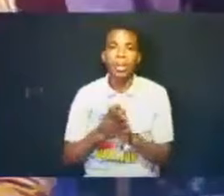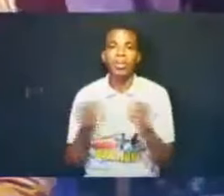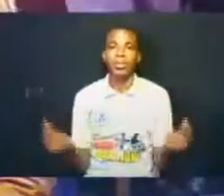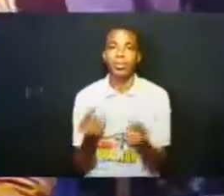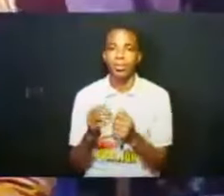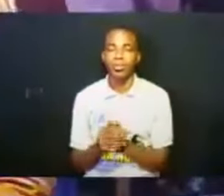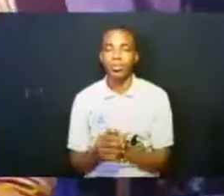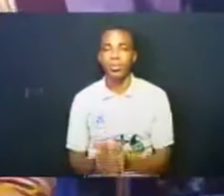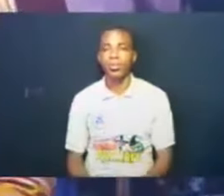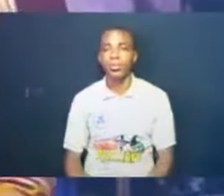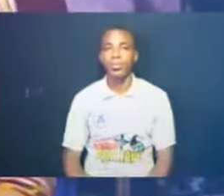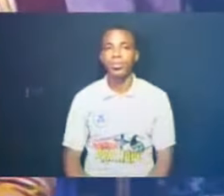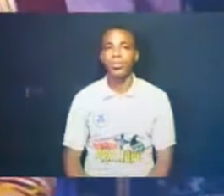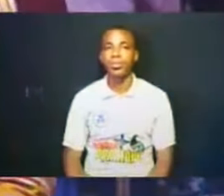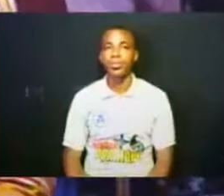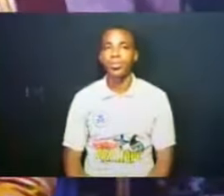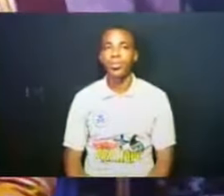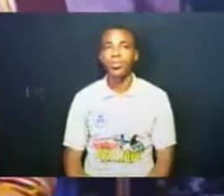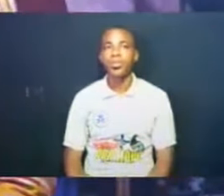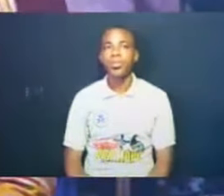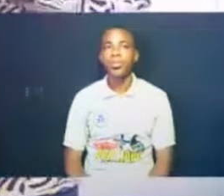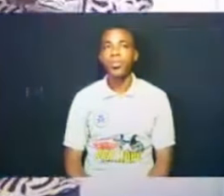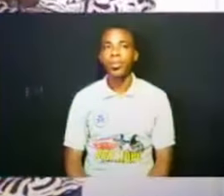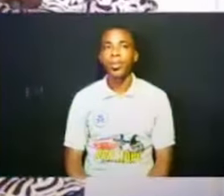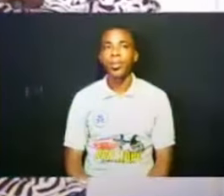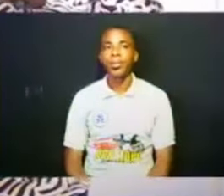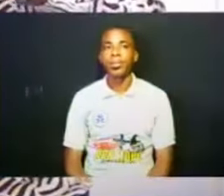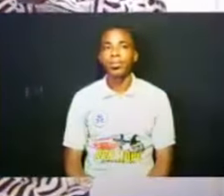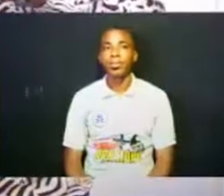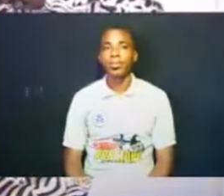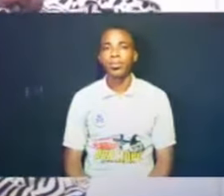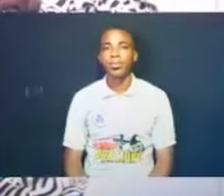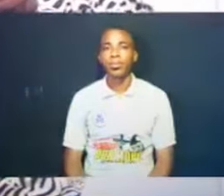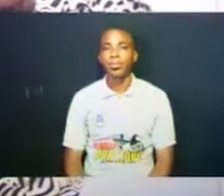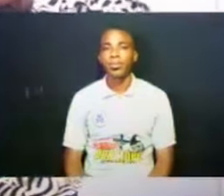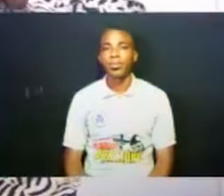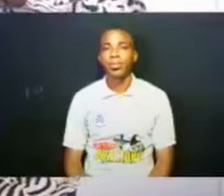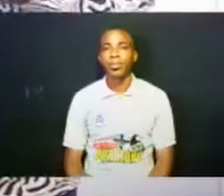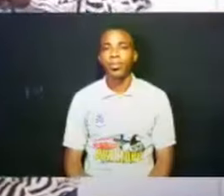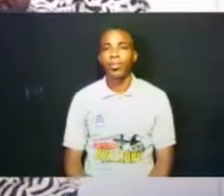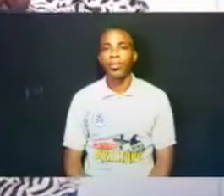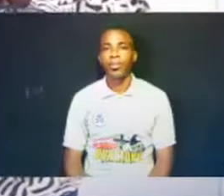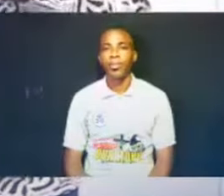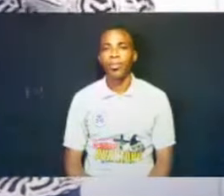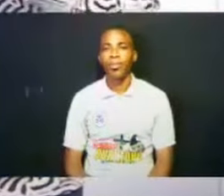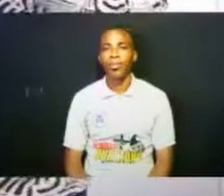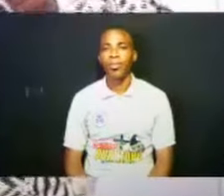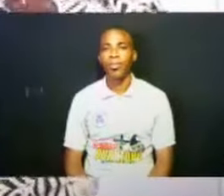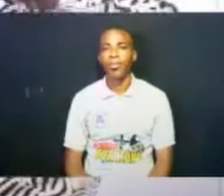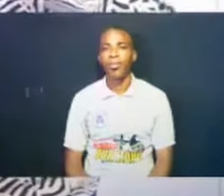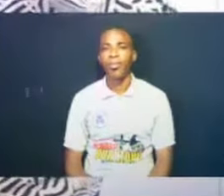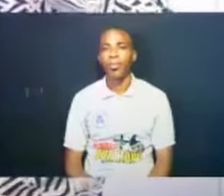free. Onyankopon Adam no ho, ankechi na wanyete se awonyono entini bia e free